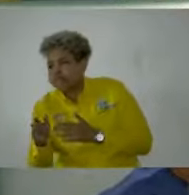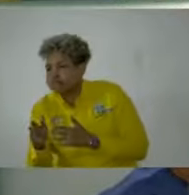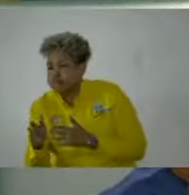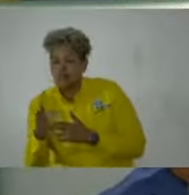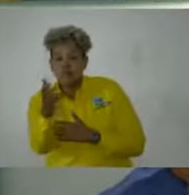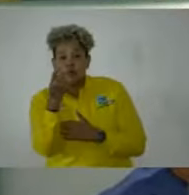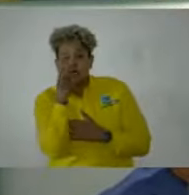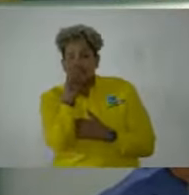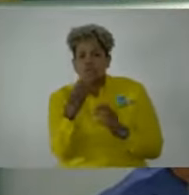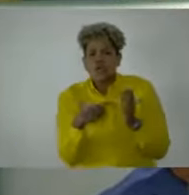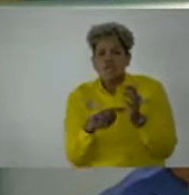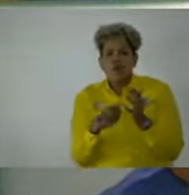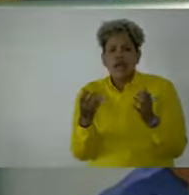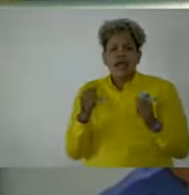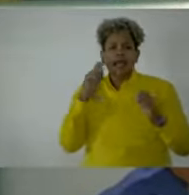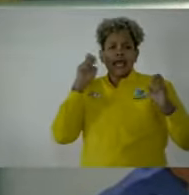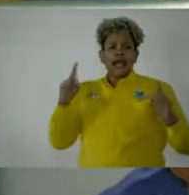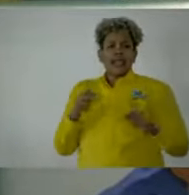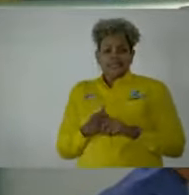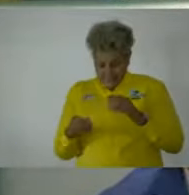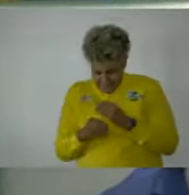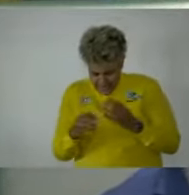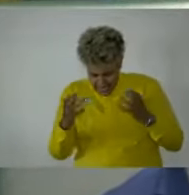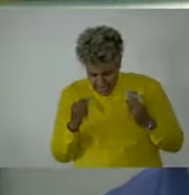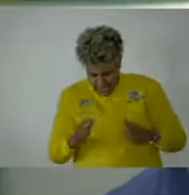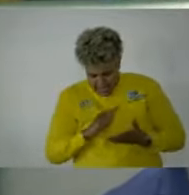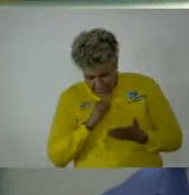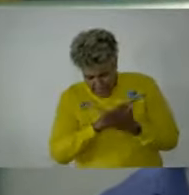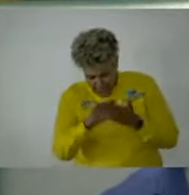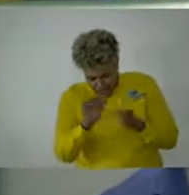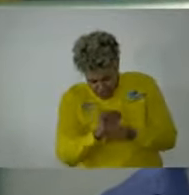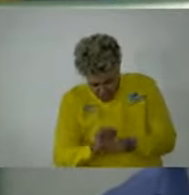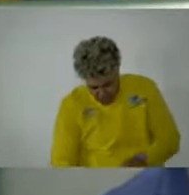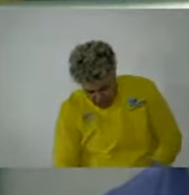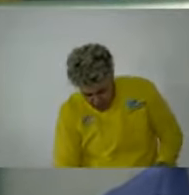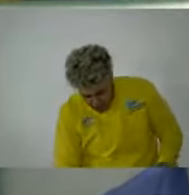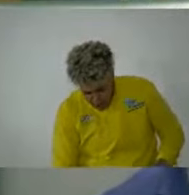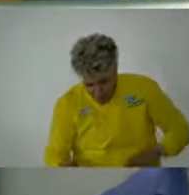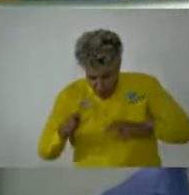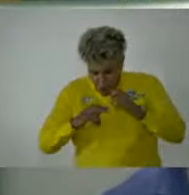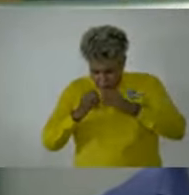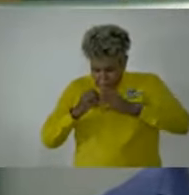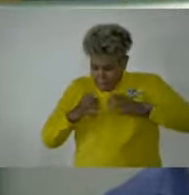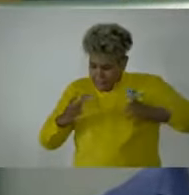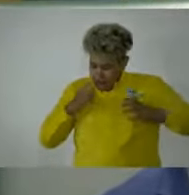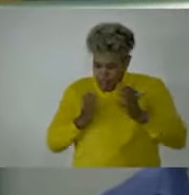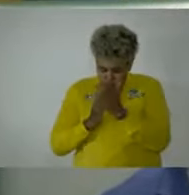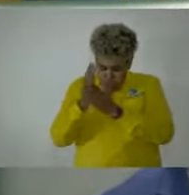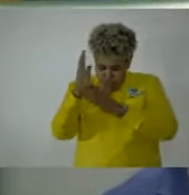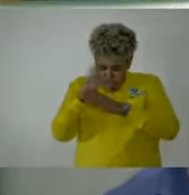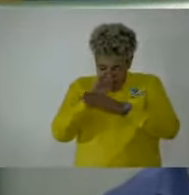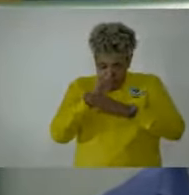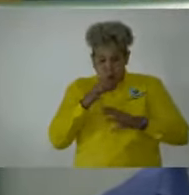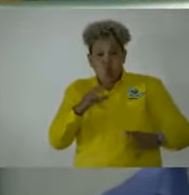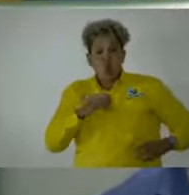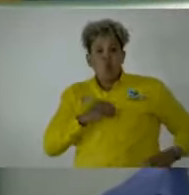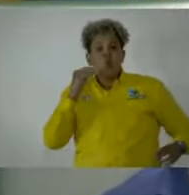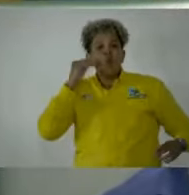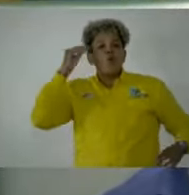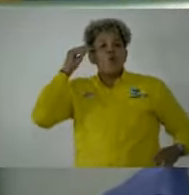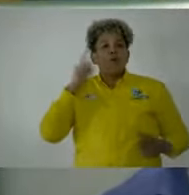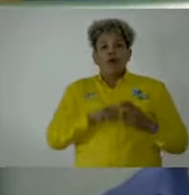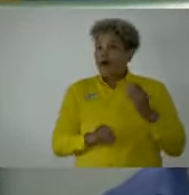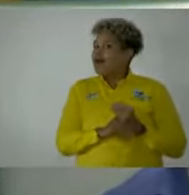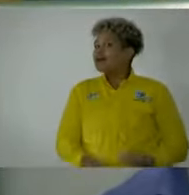able to afford an education, get a decent job, or build a thriving business, and own a home. And